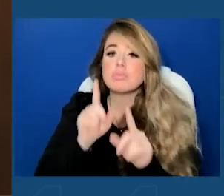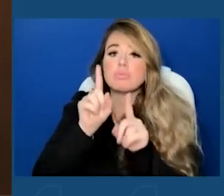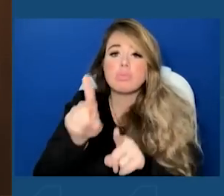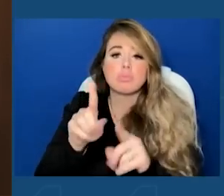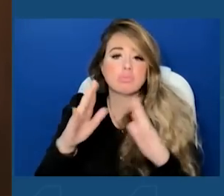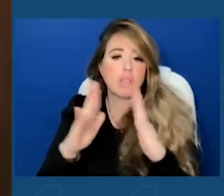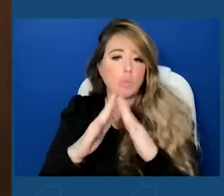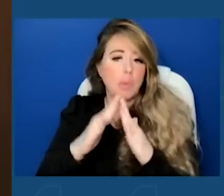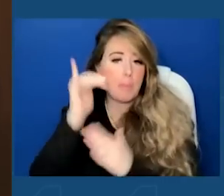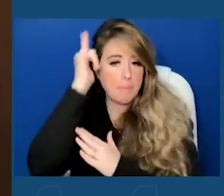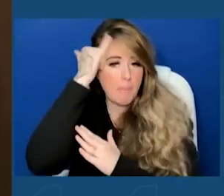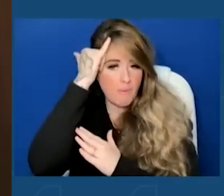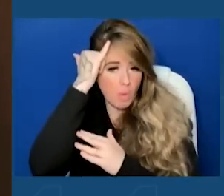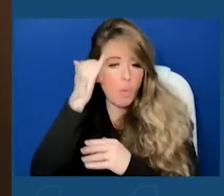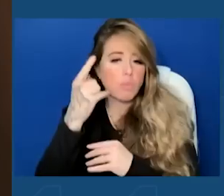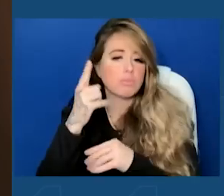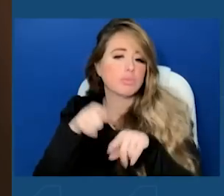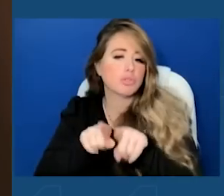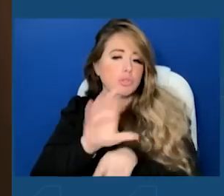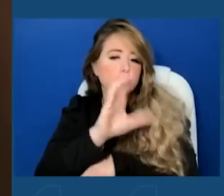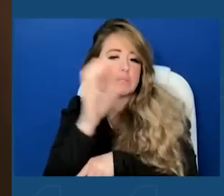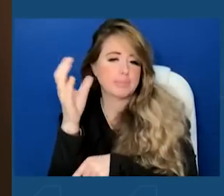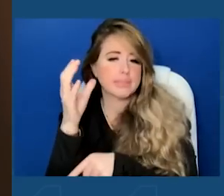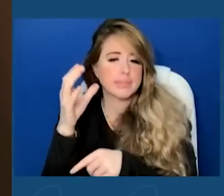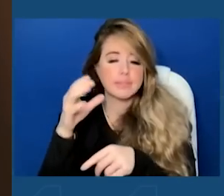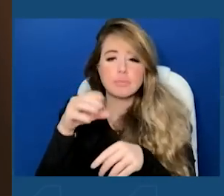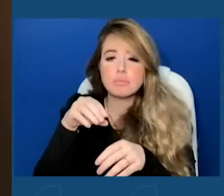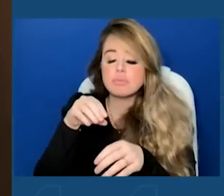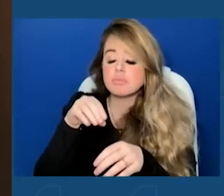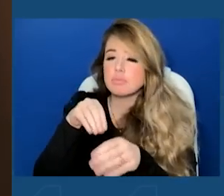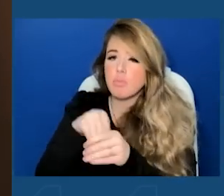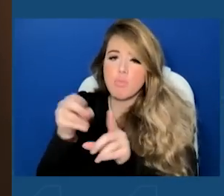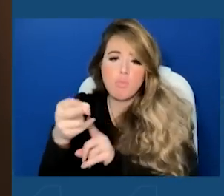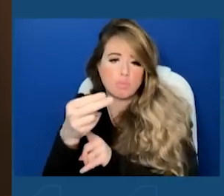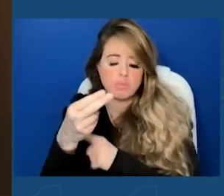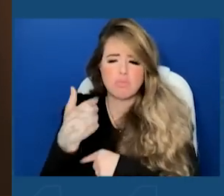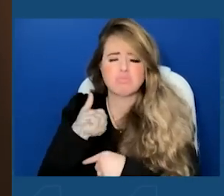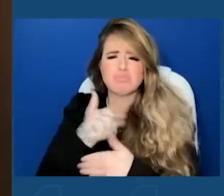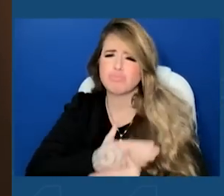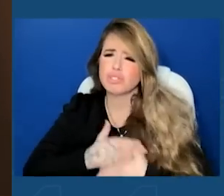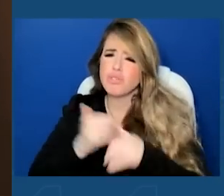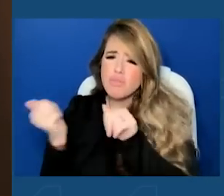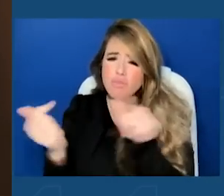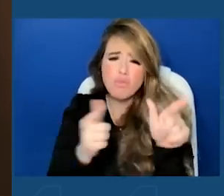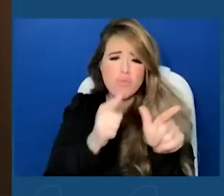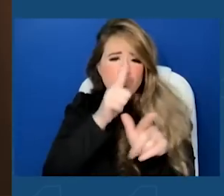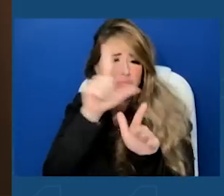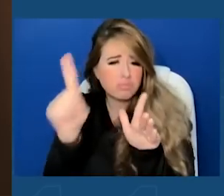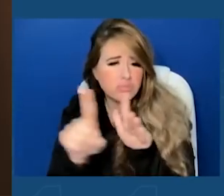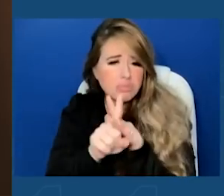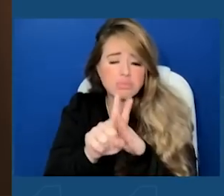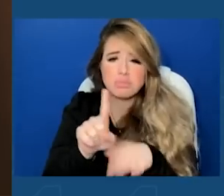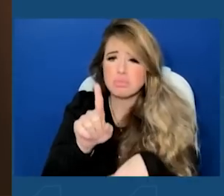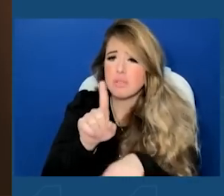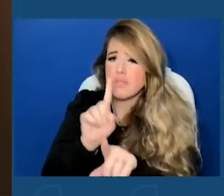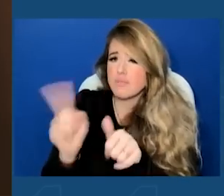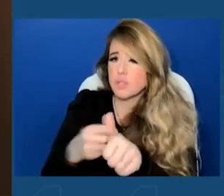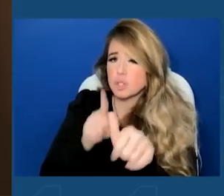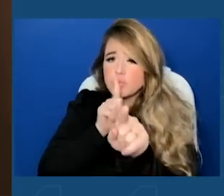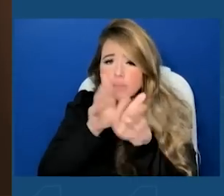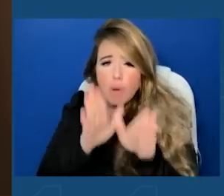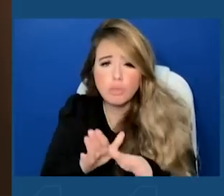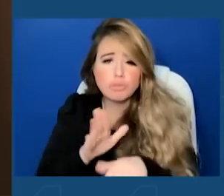a hotel yesterday, and I appreciate everyone, all the first responders and the National Guard who are here, all our